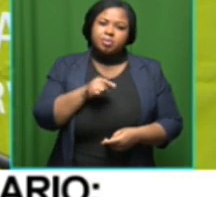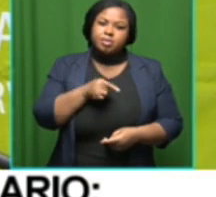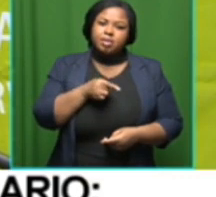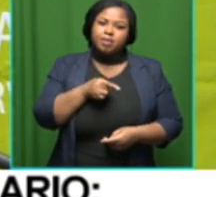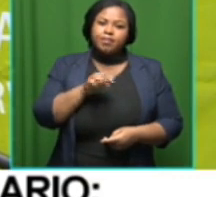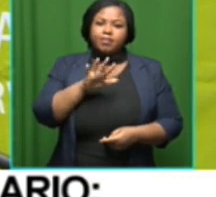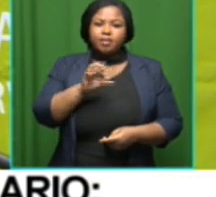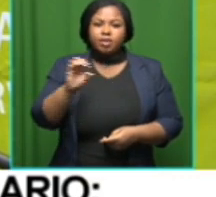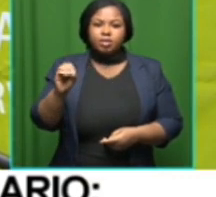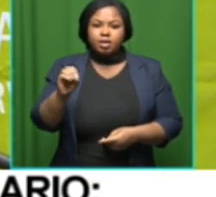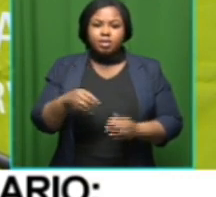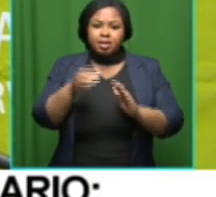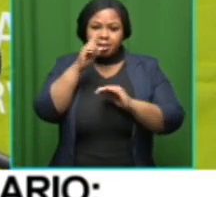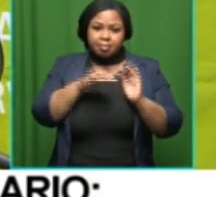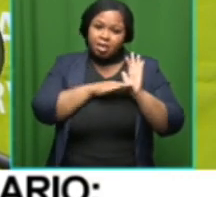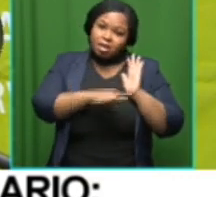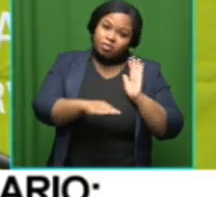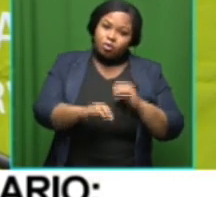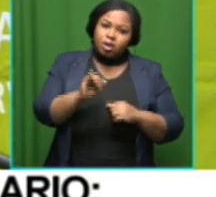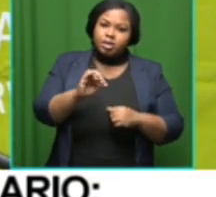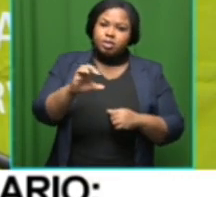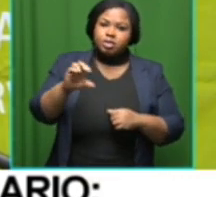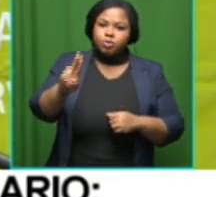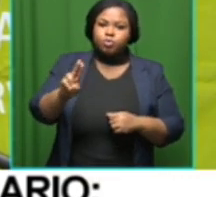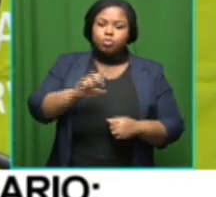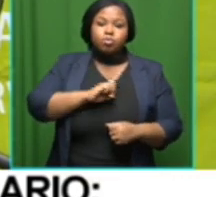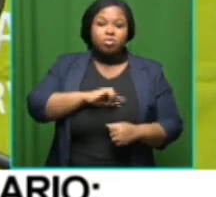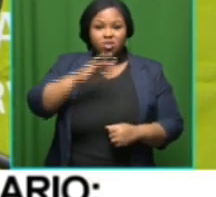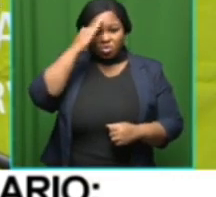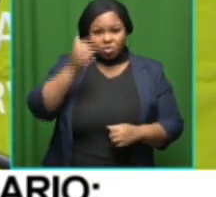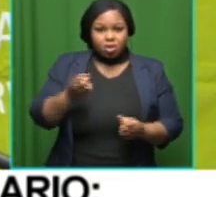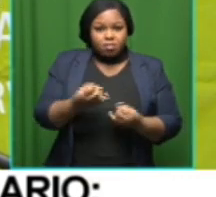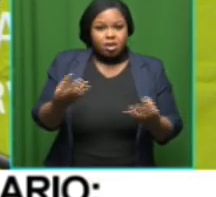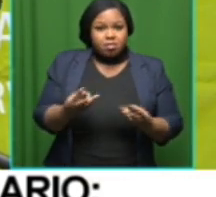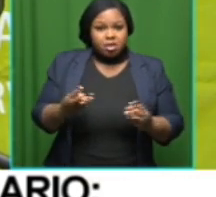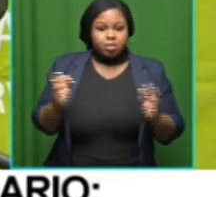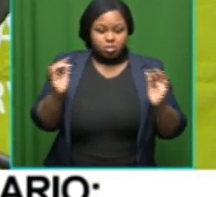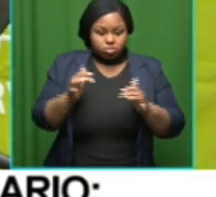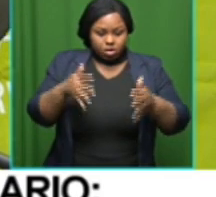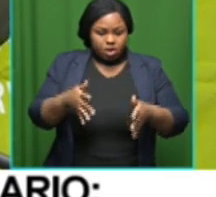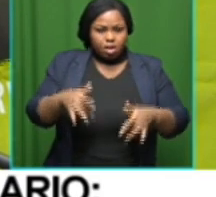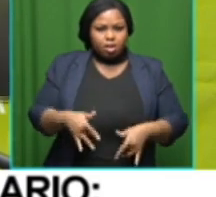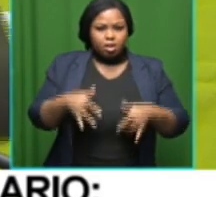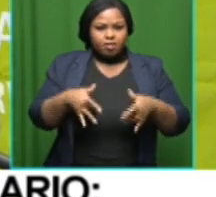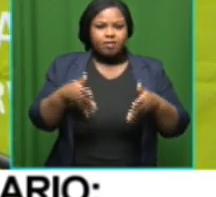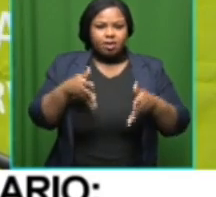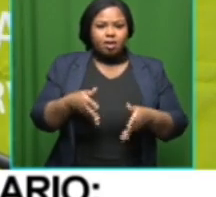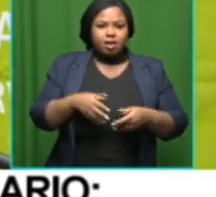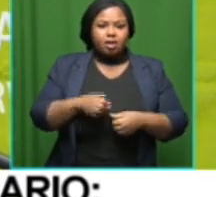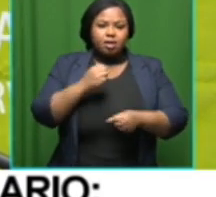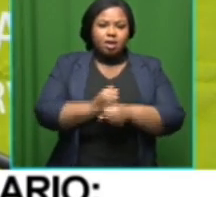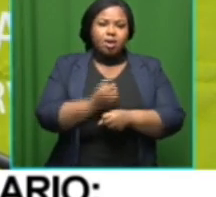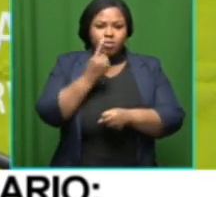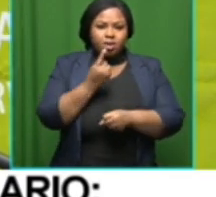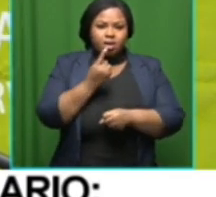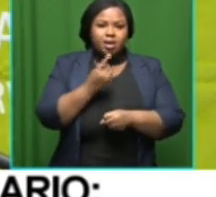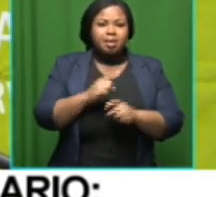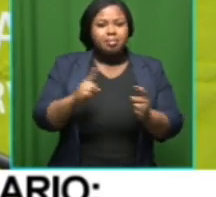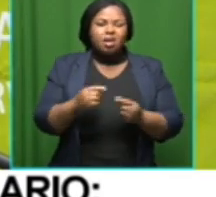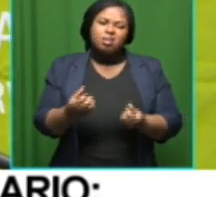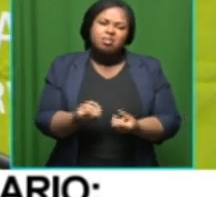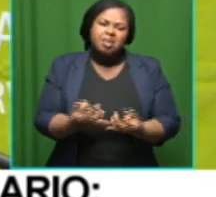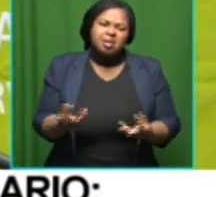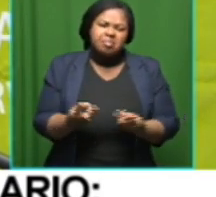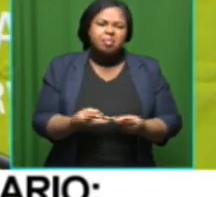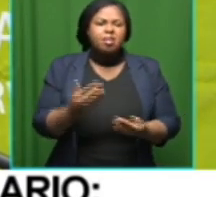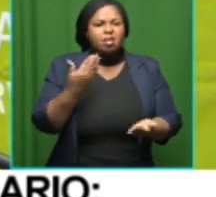1,500 beds for ICU, because we know that the majority of the people, we might be able to treat them outside a hospital